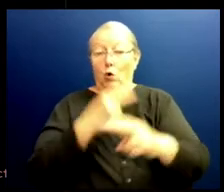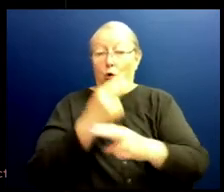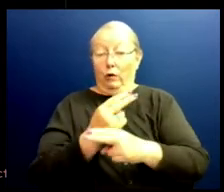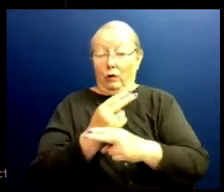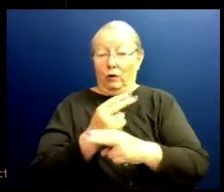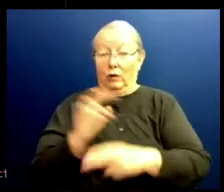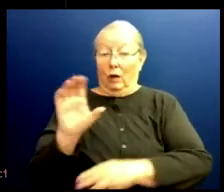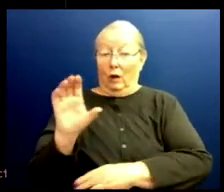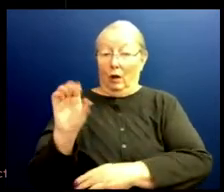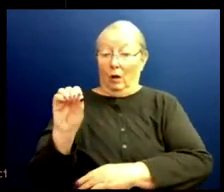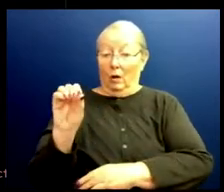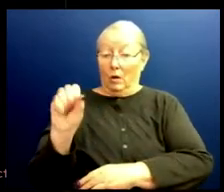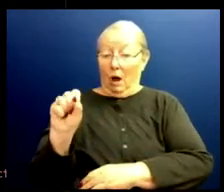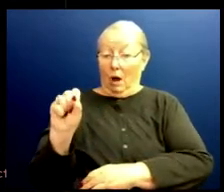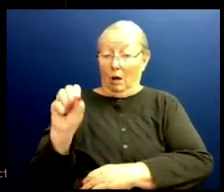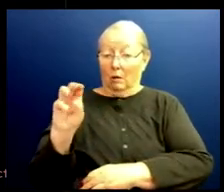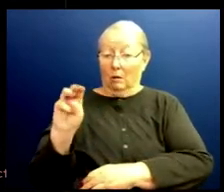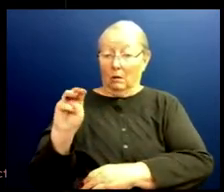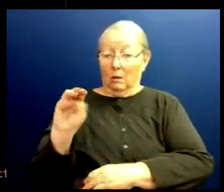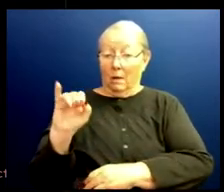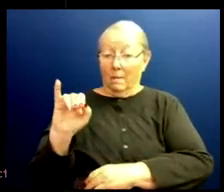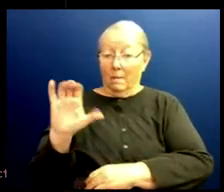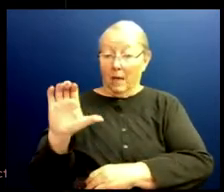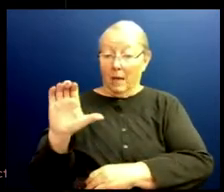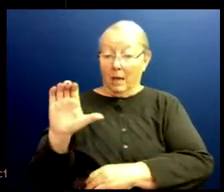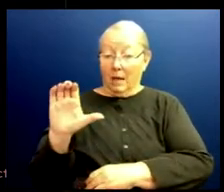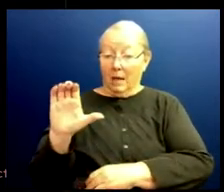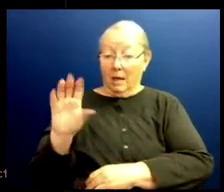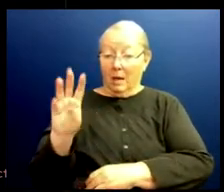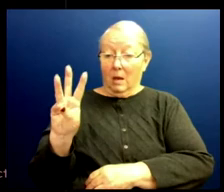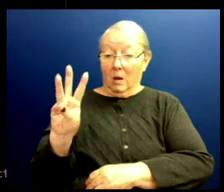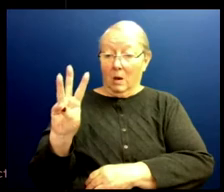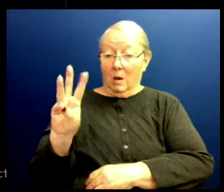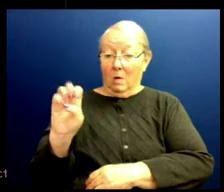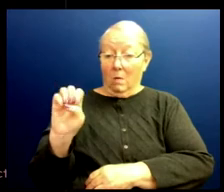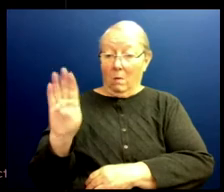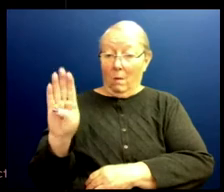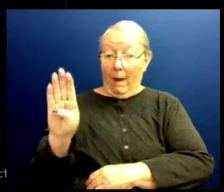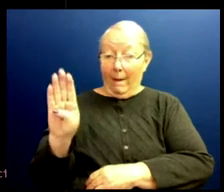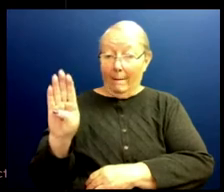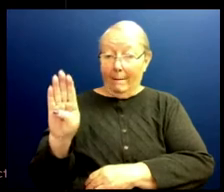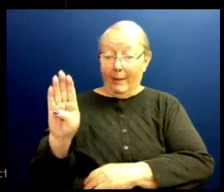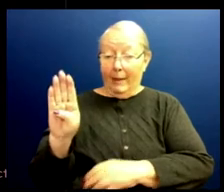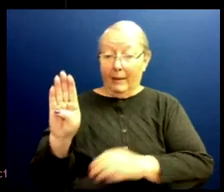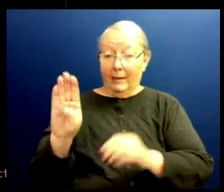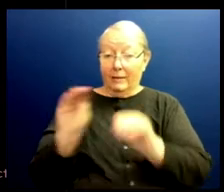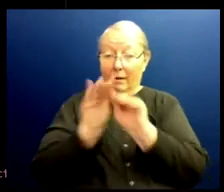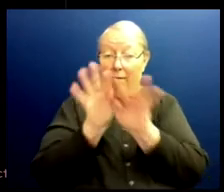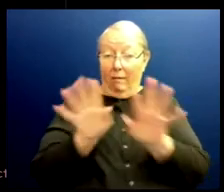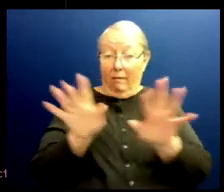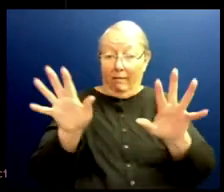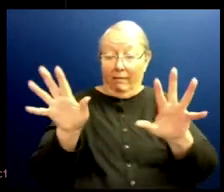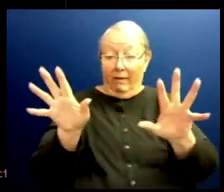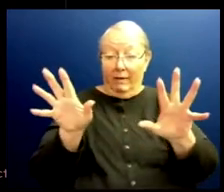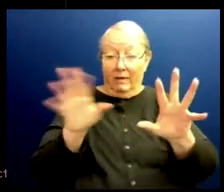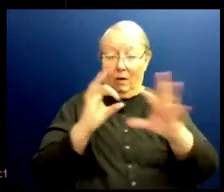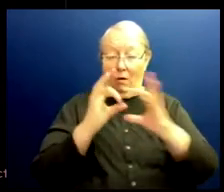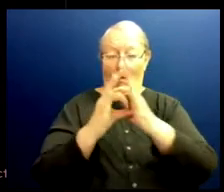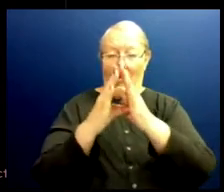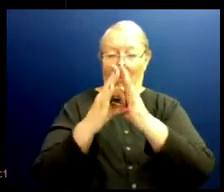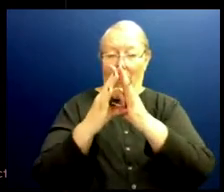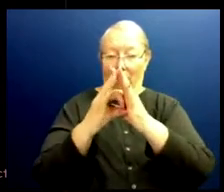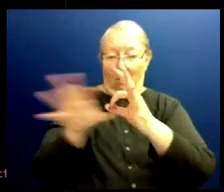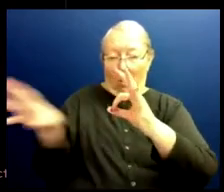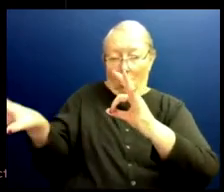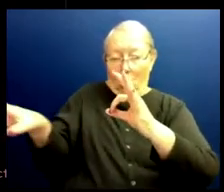web, consisting of large concentrations of mass that are surrounded by these voids that were